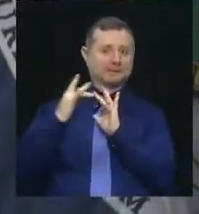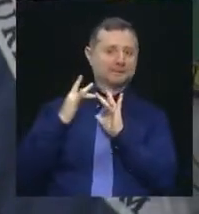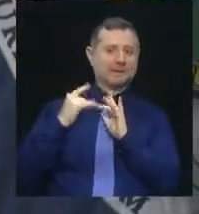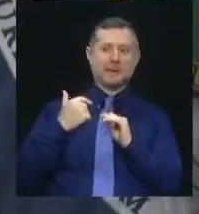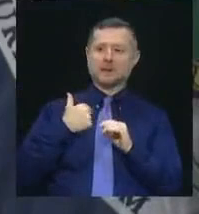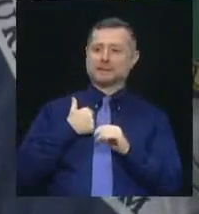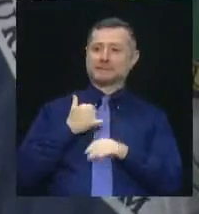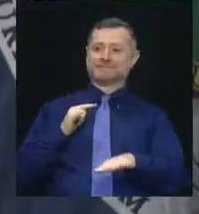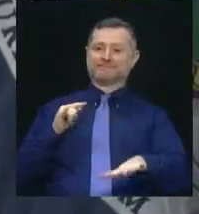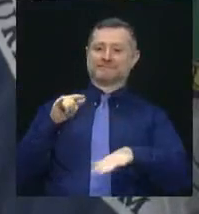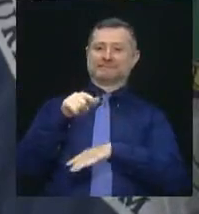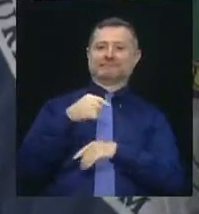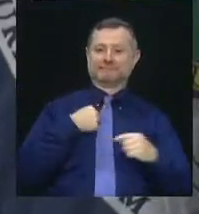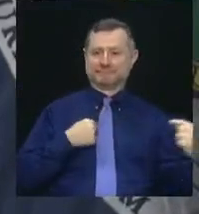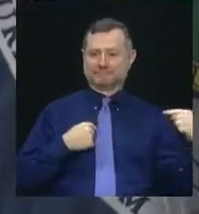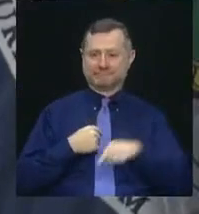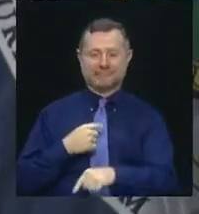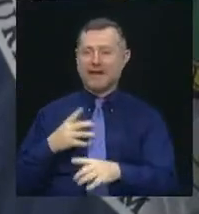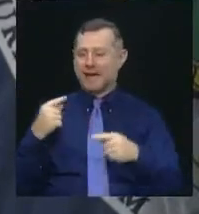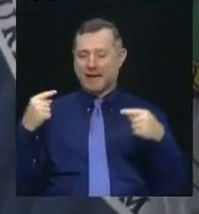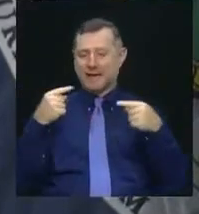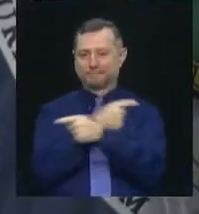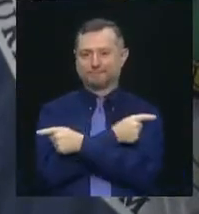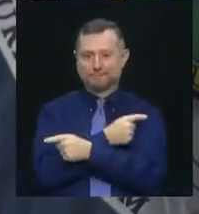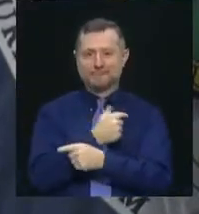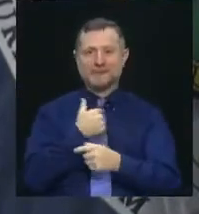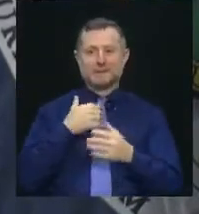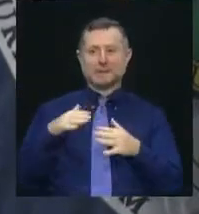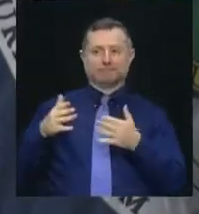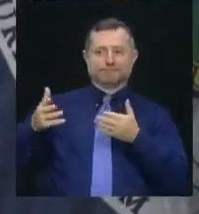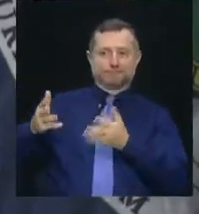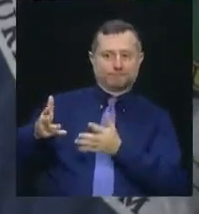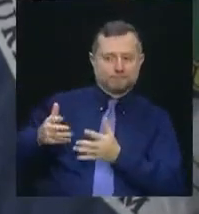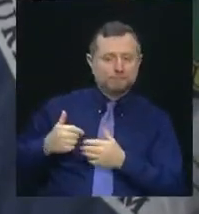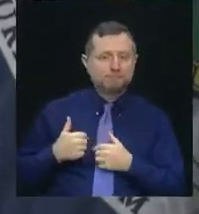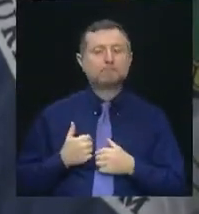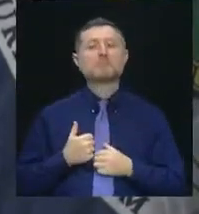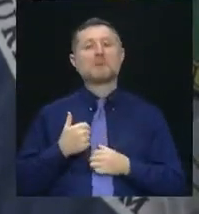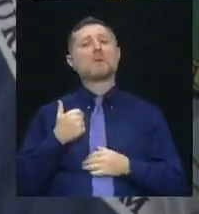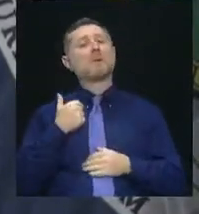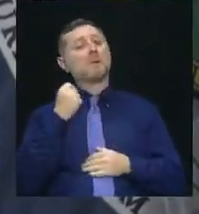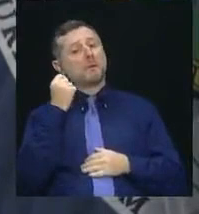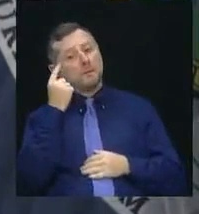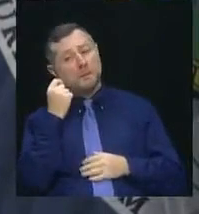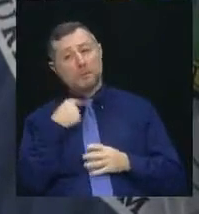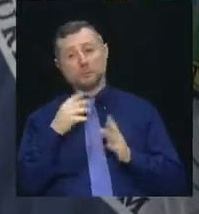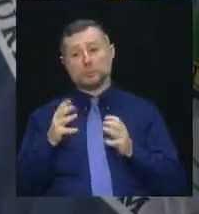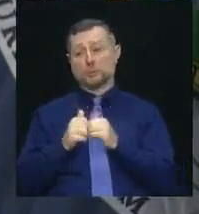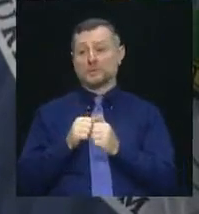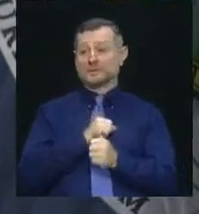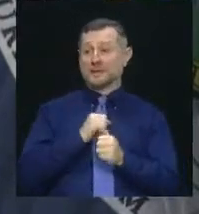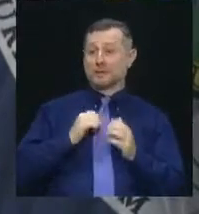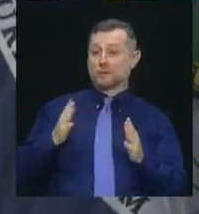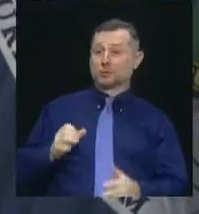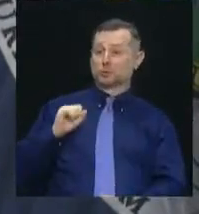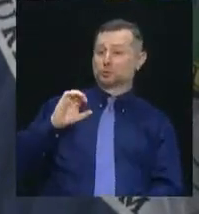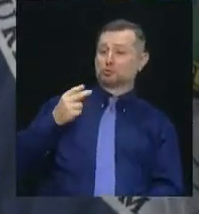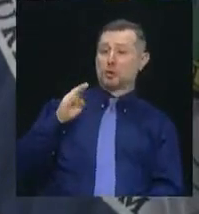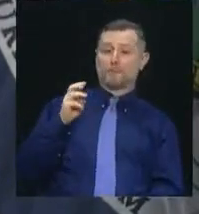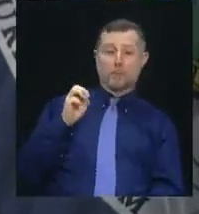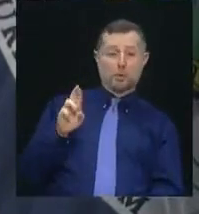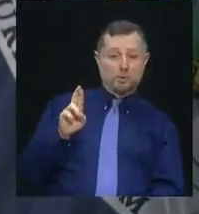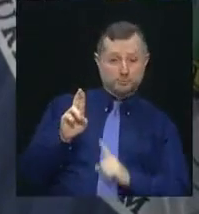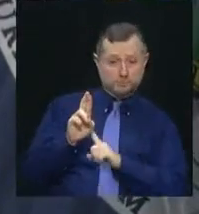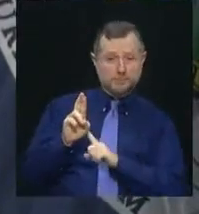confirm I have not spoken, but I know he expressed an interest. I did have a chance to speak to Senator Schumer yesterday, Senator Gillibrand, Hillary Clinton,